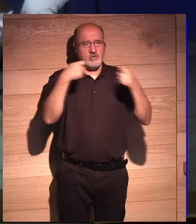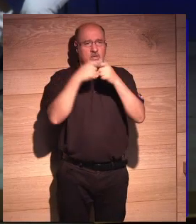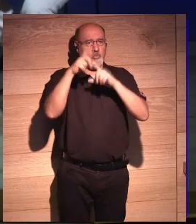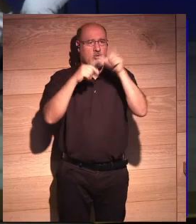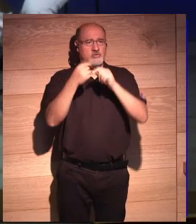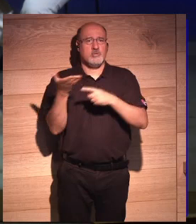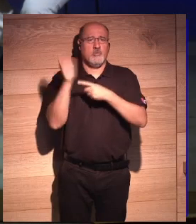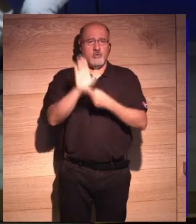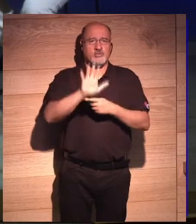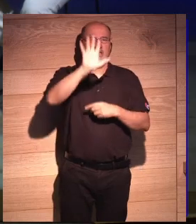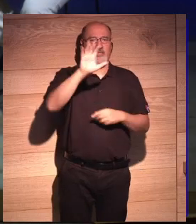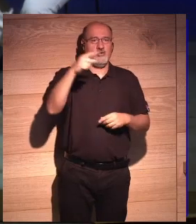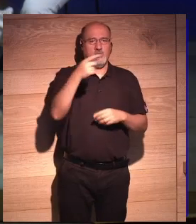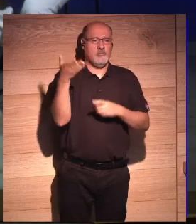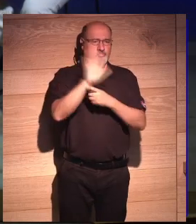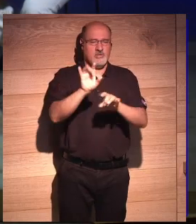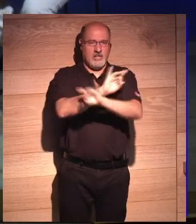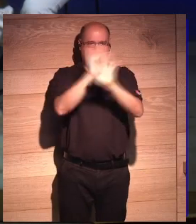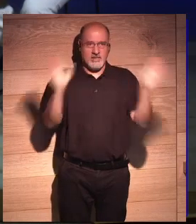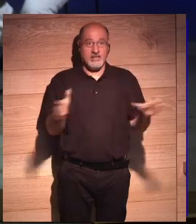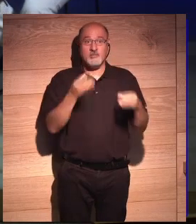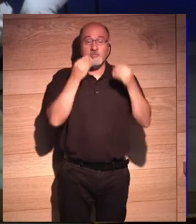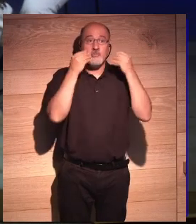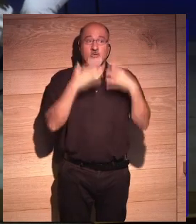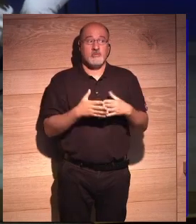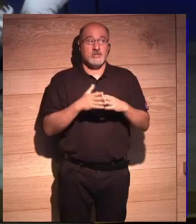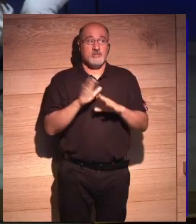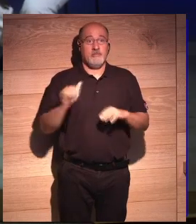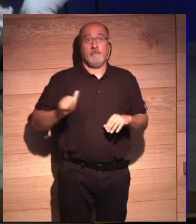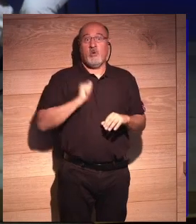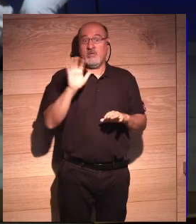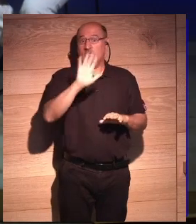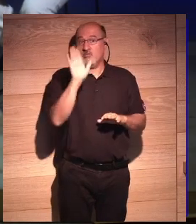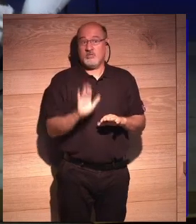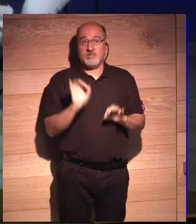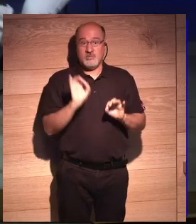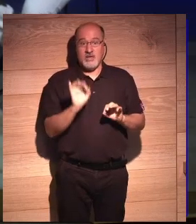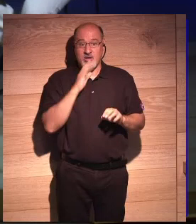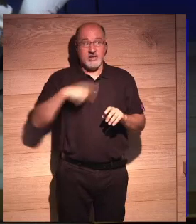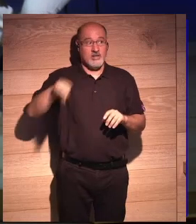to that x, but Movistar Telefónica will have a 5G proposal, that's for sure. Okay, so it's a